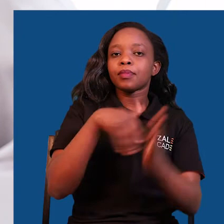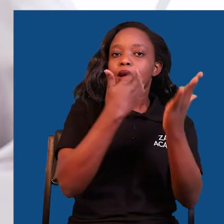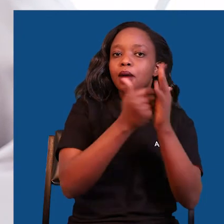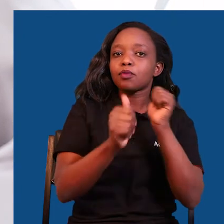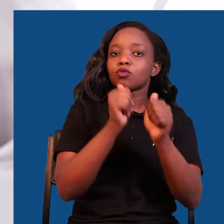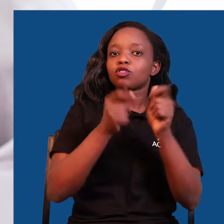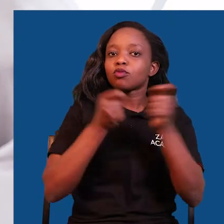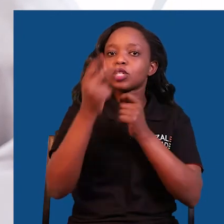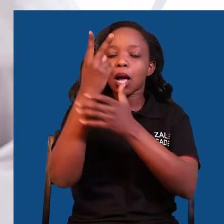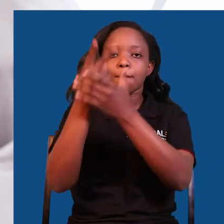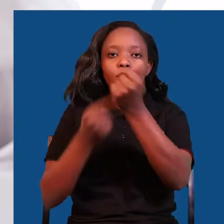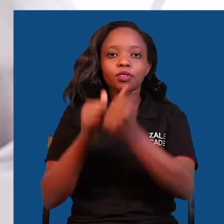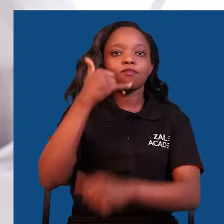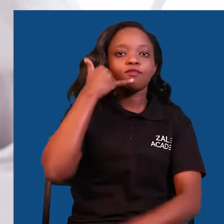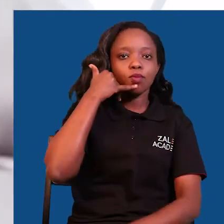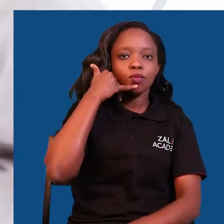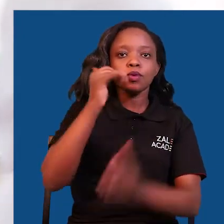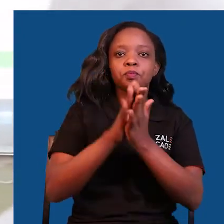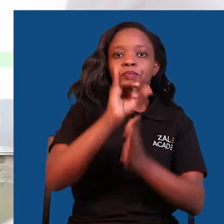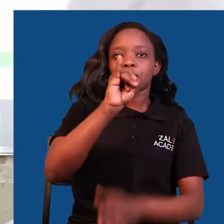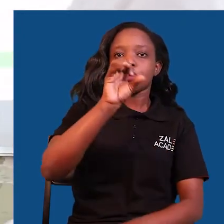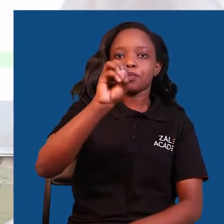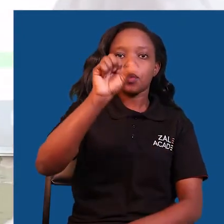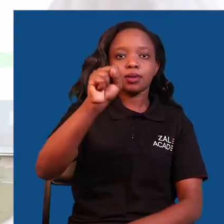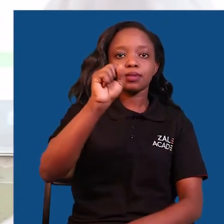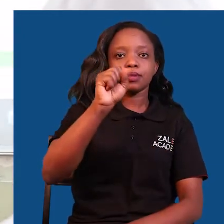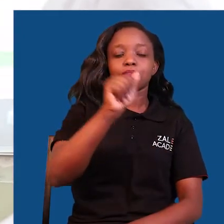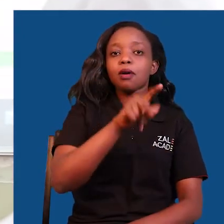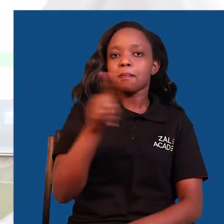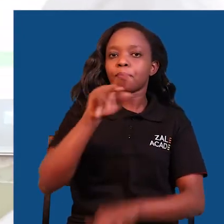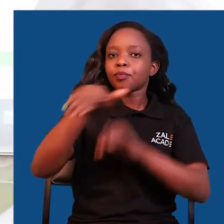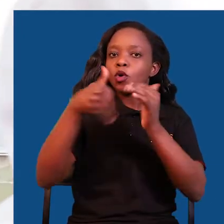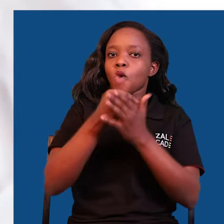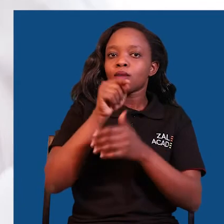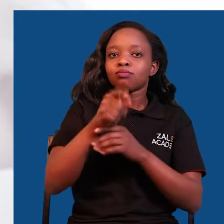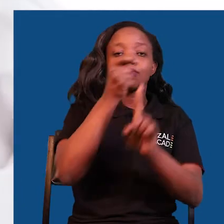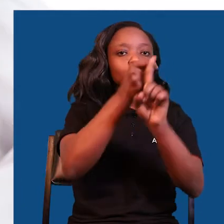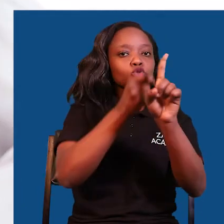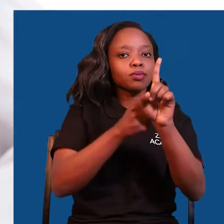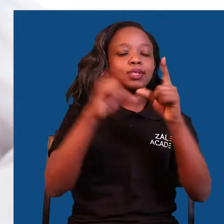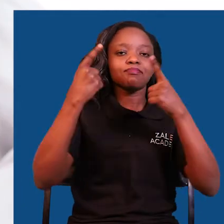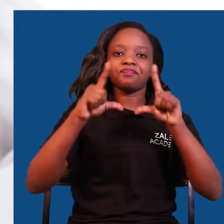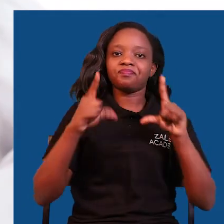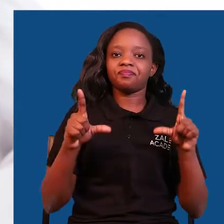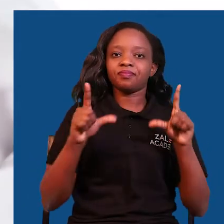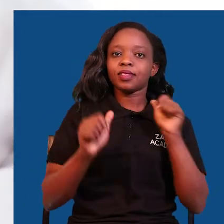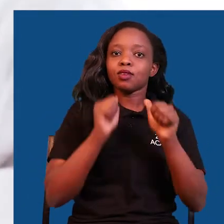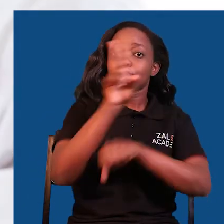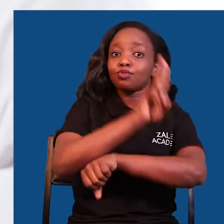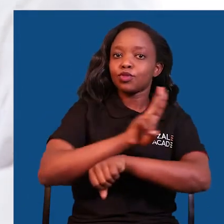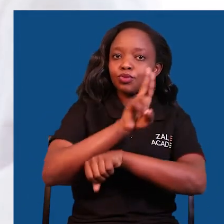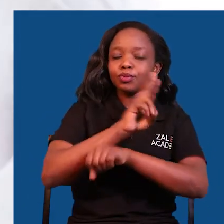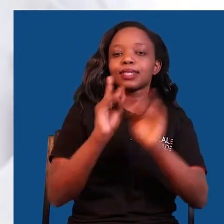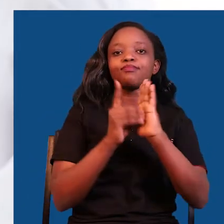an application that will run both on Android and an iOS application. All these are just tools and languages that